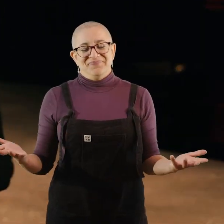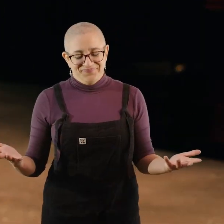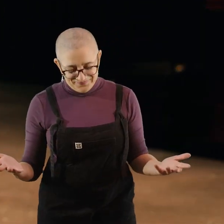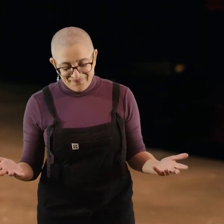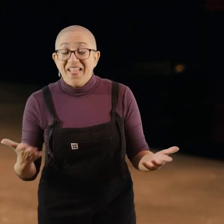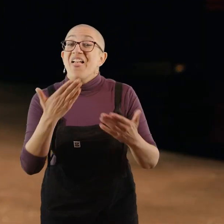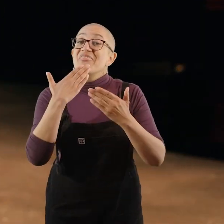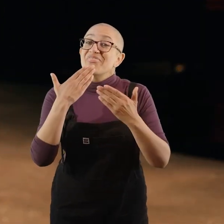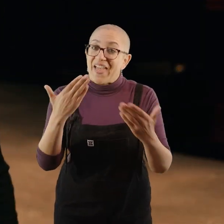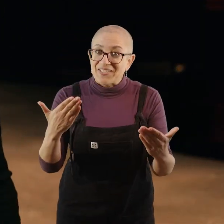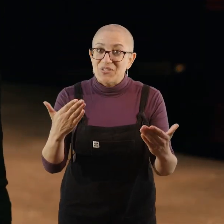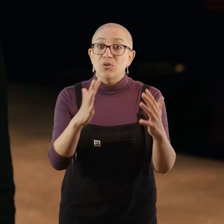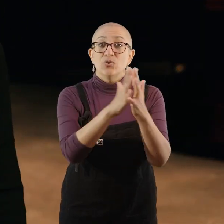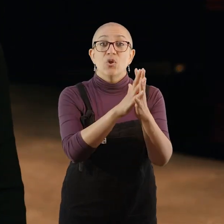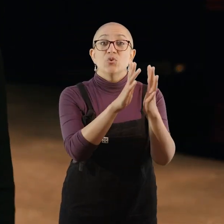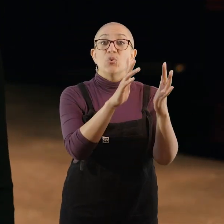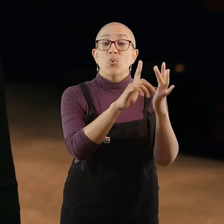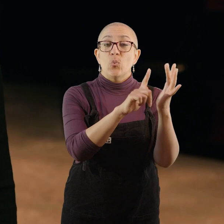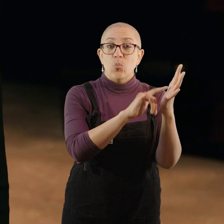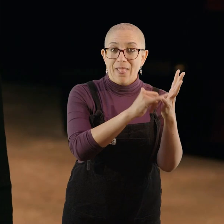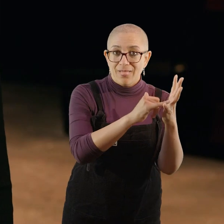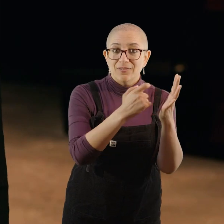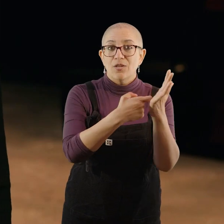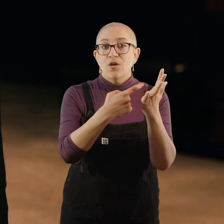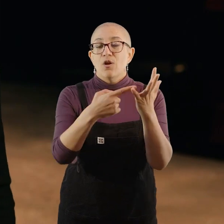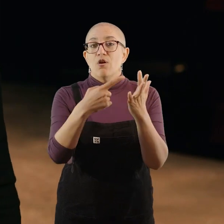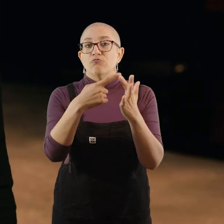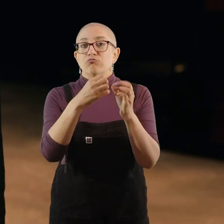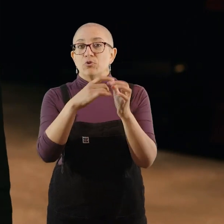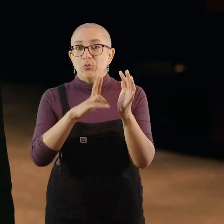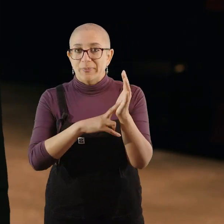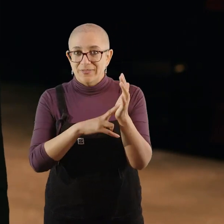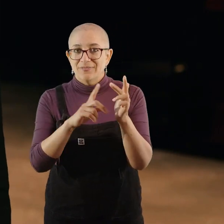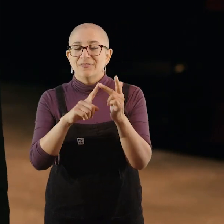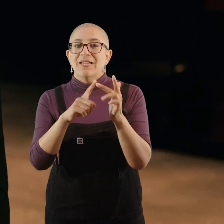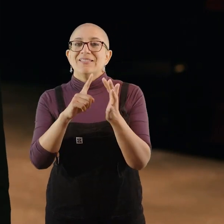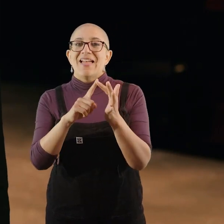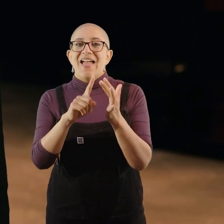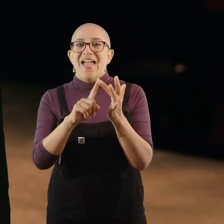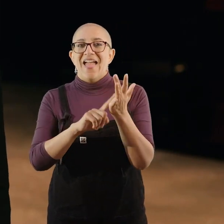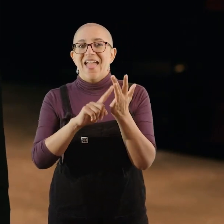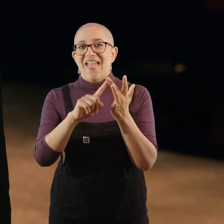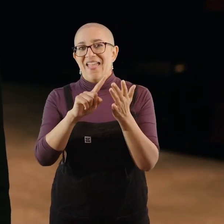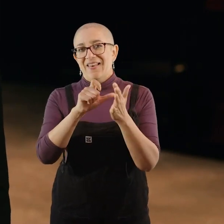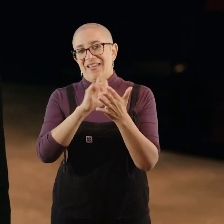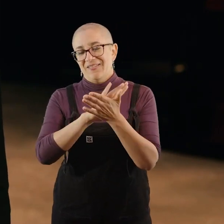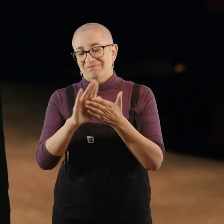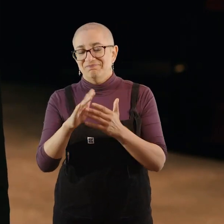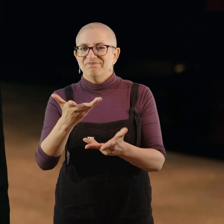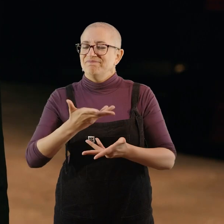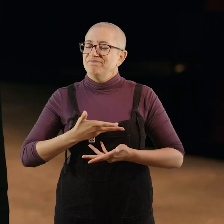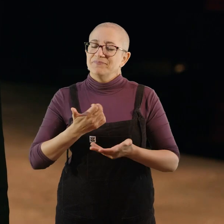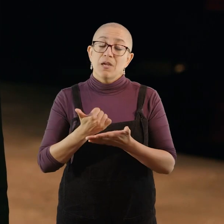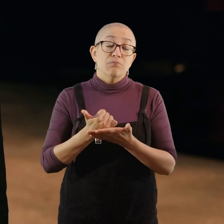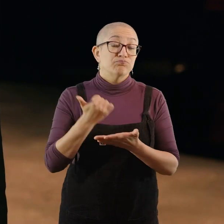So, thank you to Wills, Ruben and Ailey for giving us a brilliant insight into the ways in which one might explore the text in the